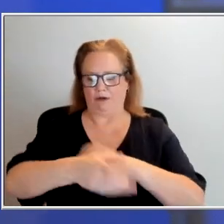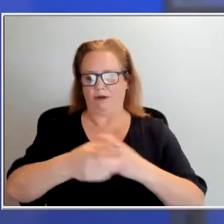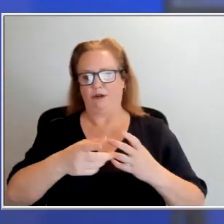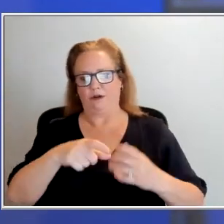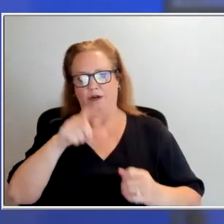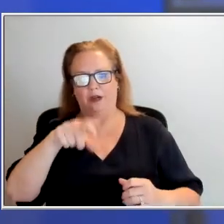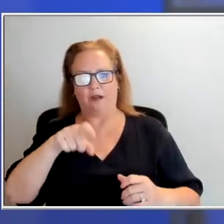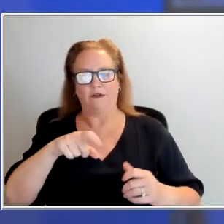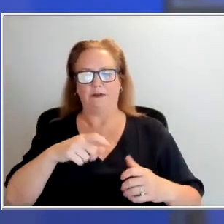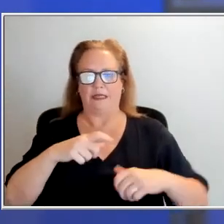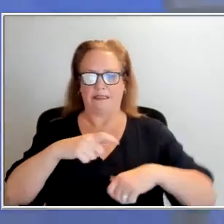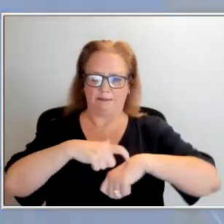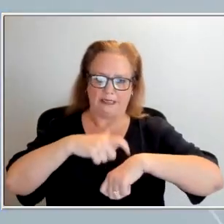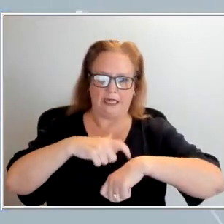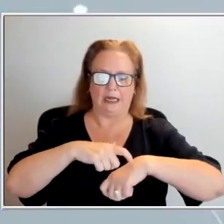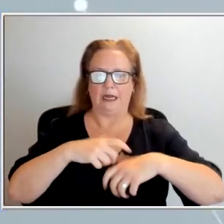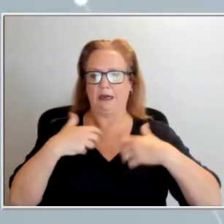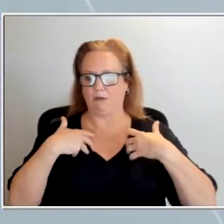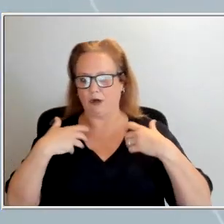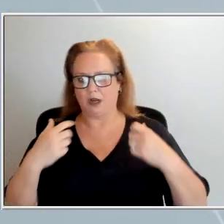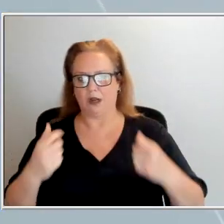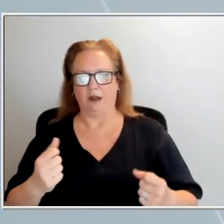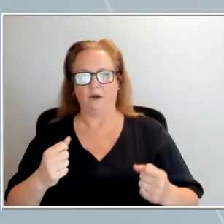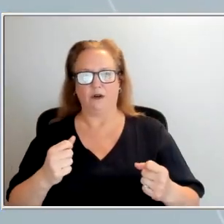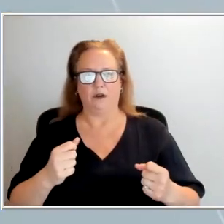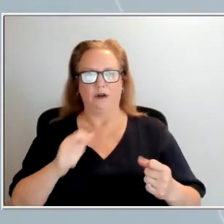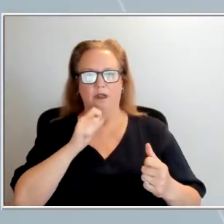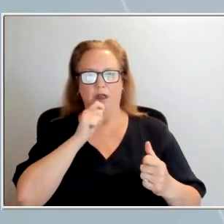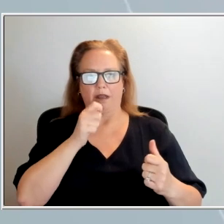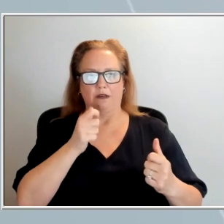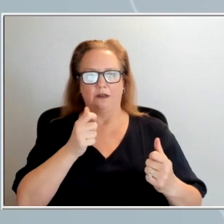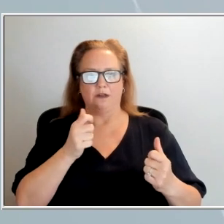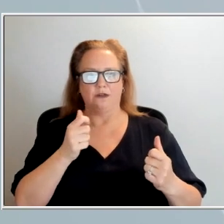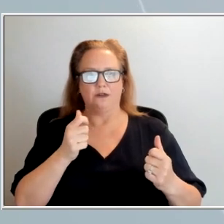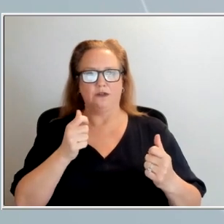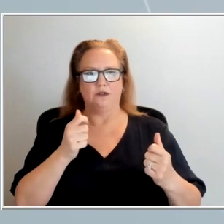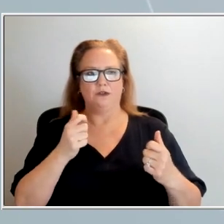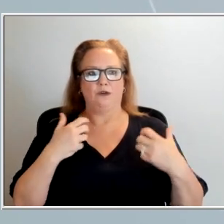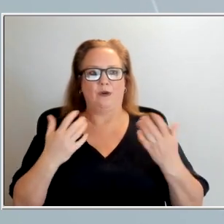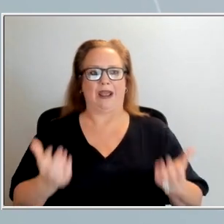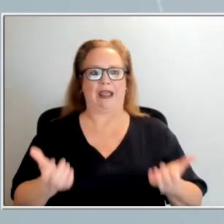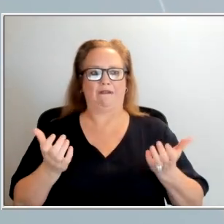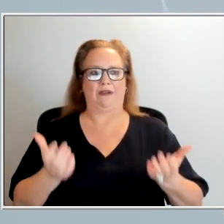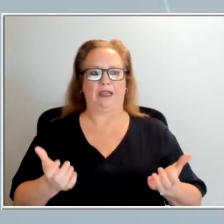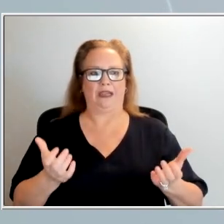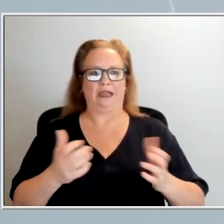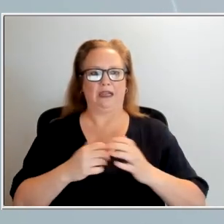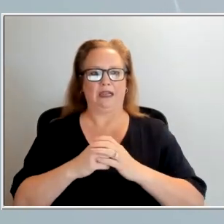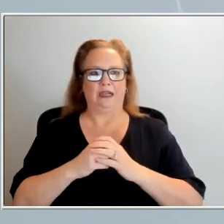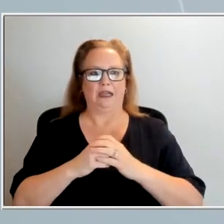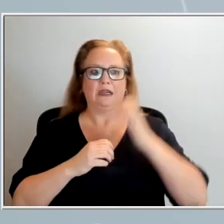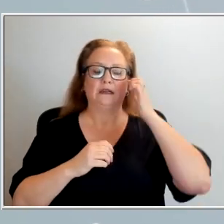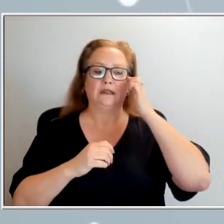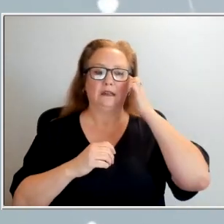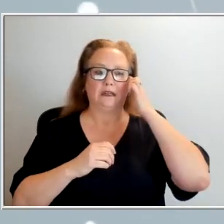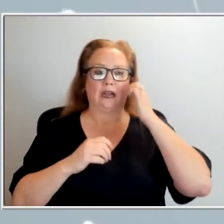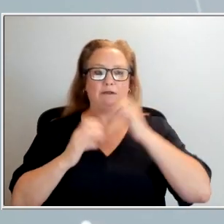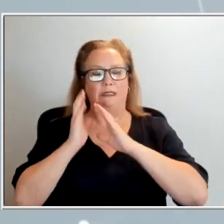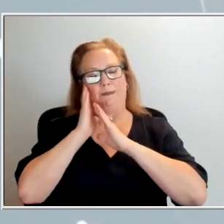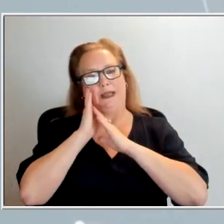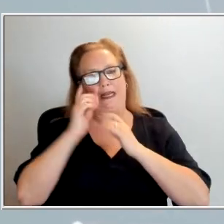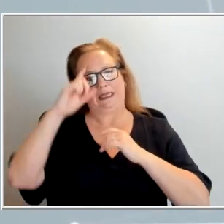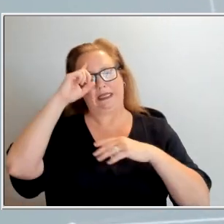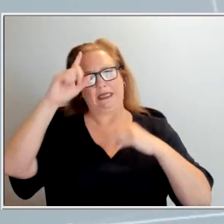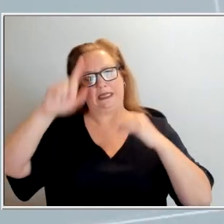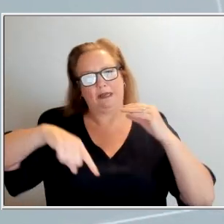take some time to recover, don't pick up anything too heavy, that sort of thing. And I was in bed and thinking about what I